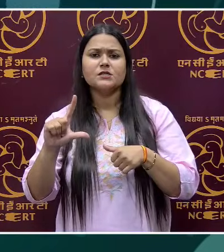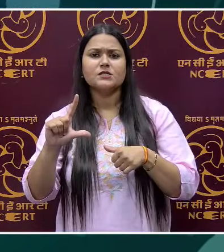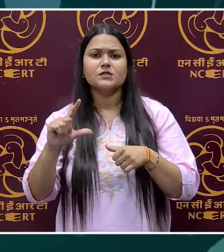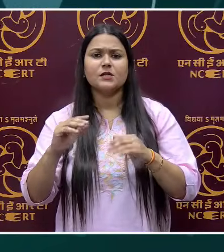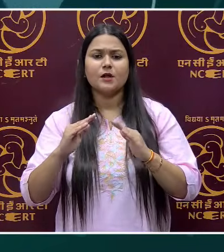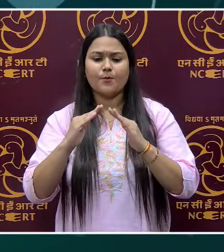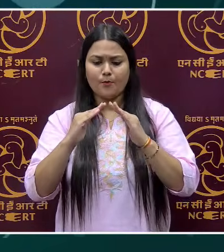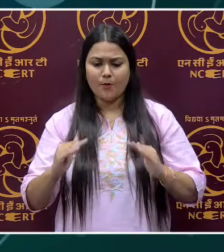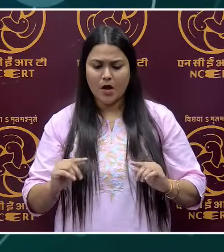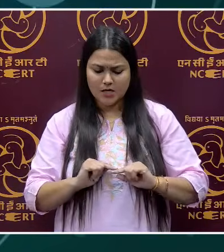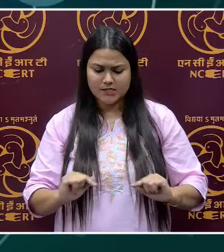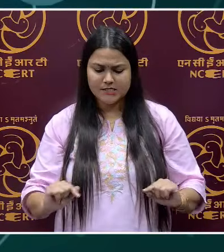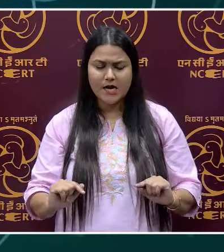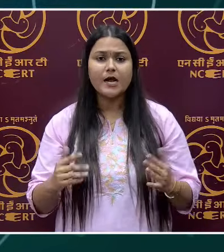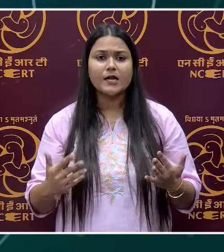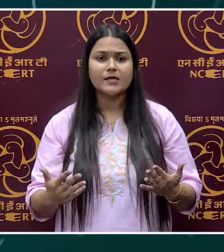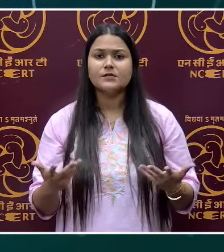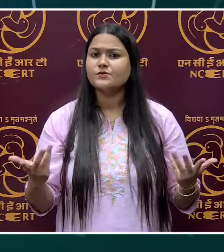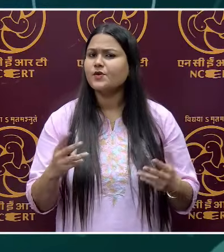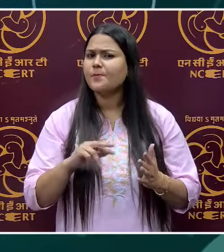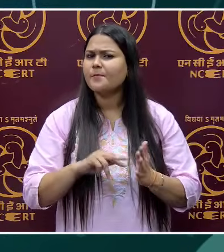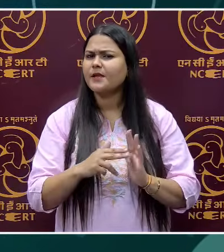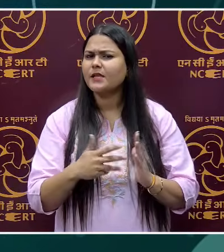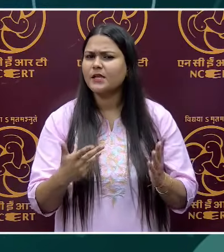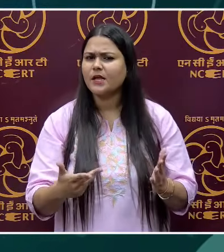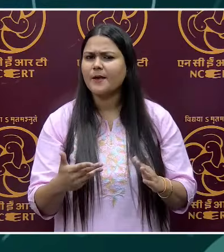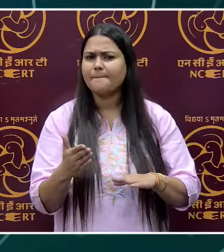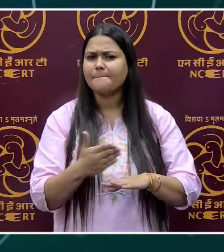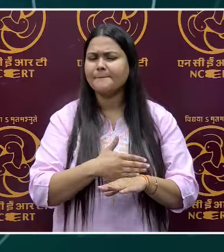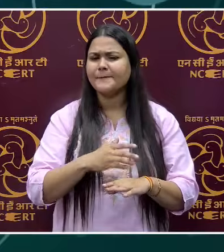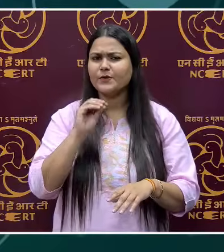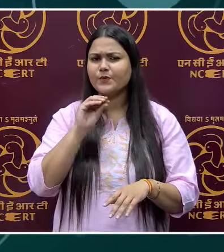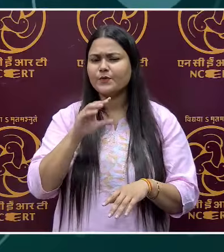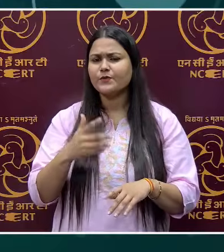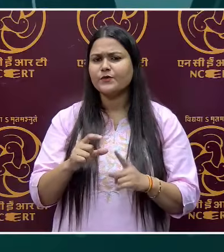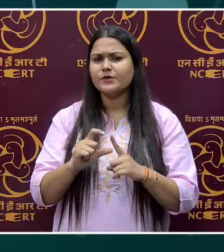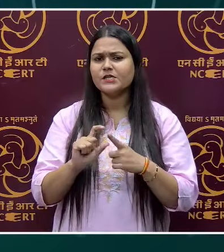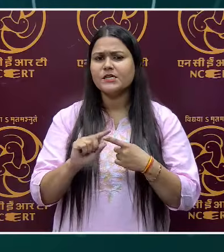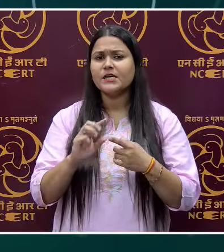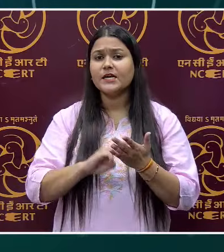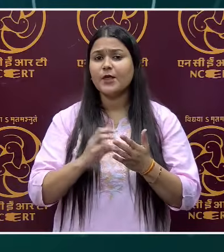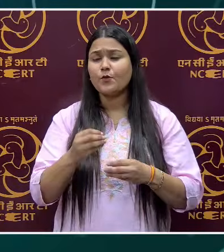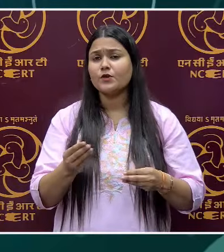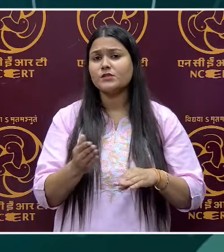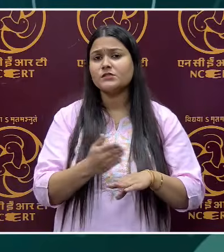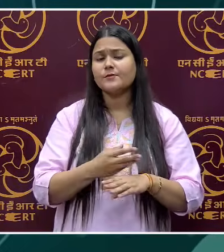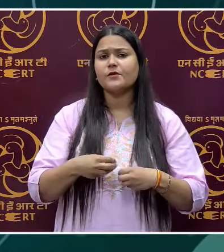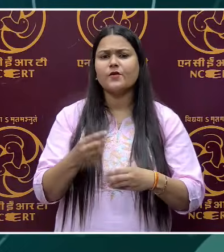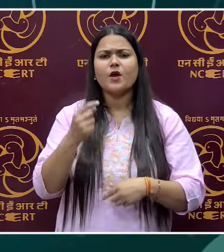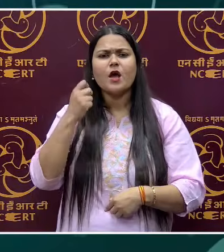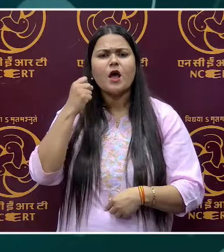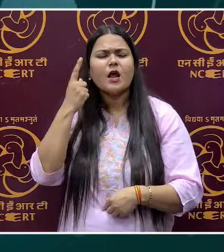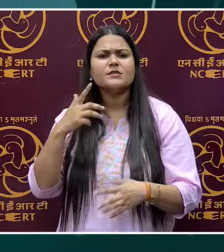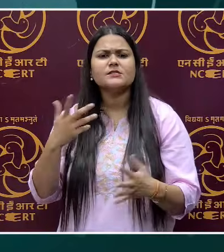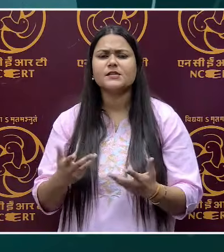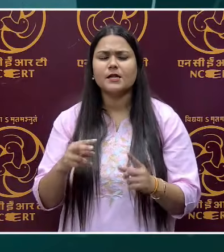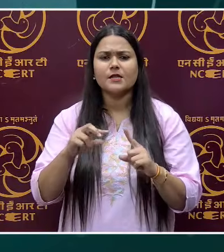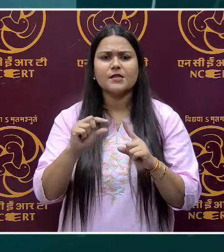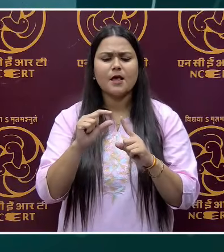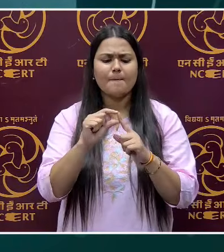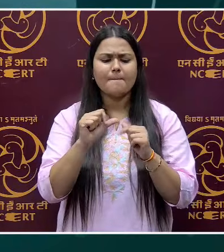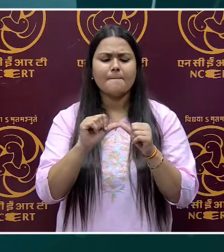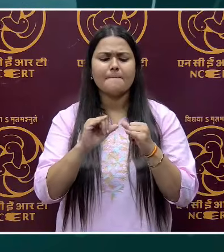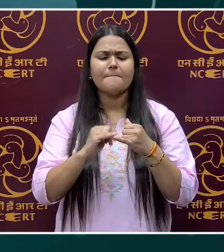its simulation, before we see the demonstration of the simulation, we would like to understand what exactly is Pascal's triangle.